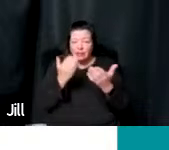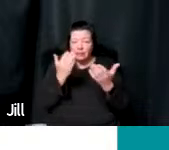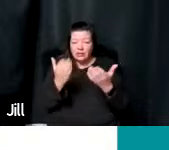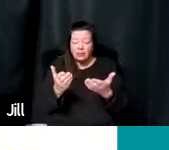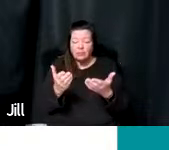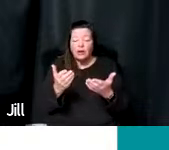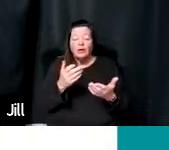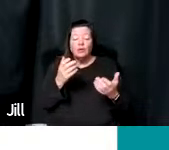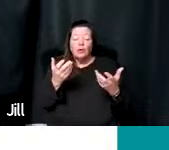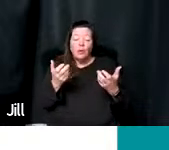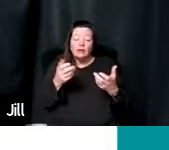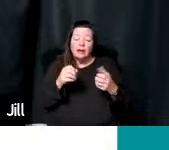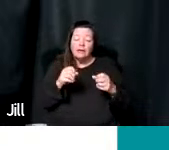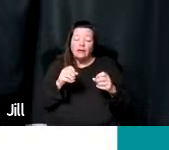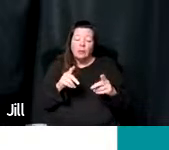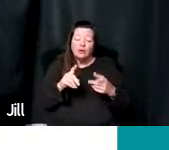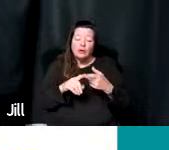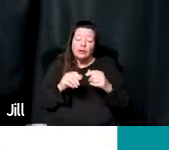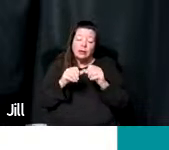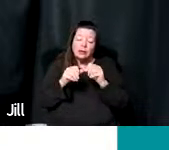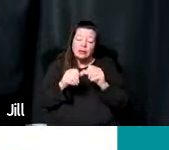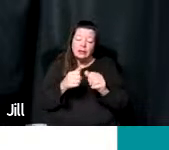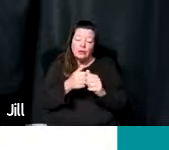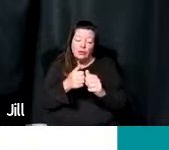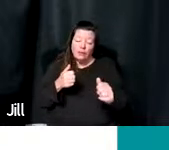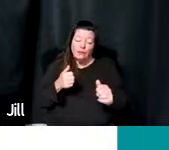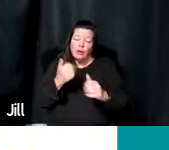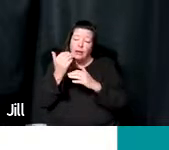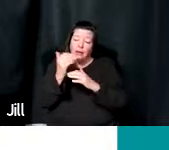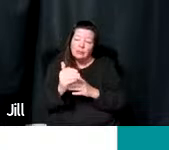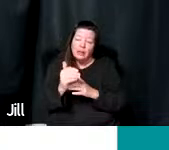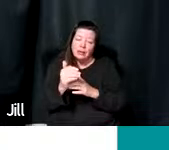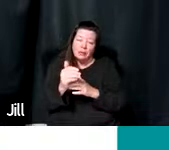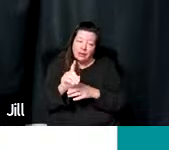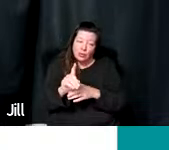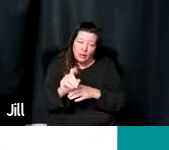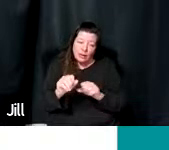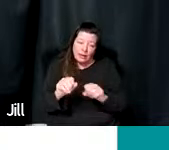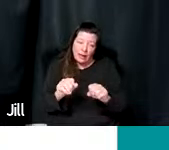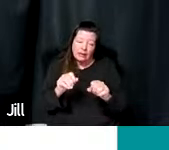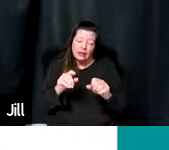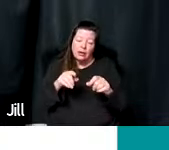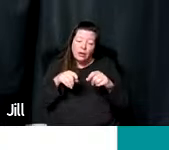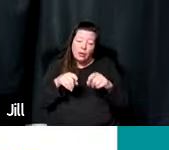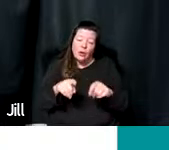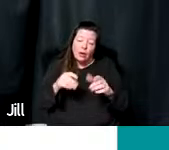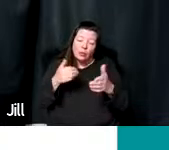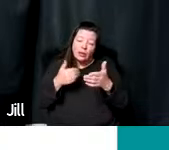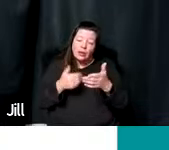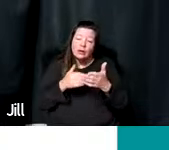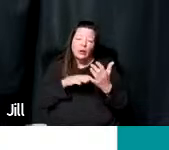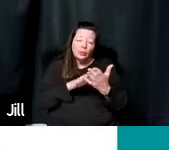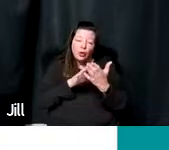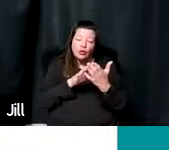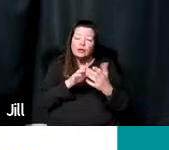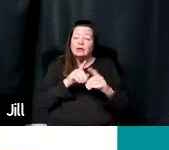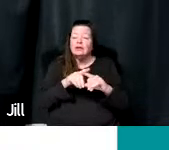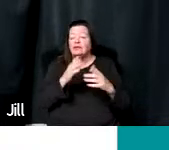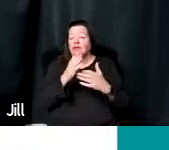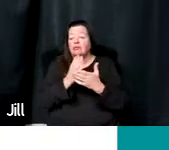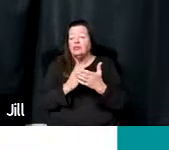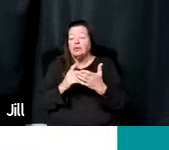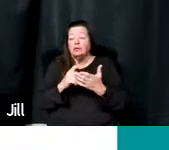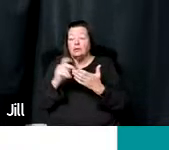the opportunity to continue to avoid and minimize where we can as we approach those different elements of the program.